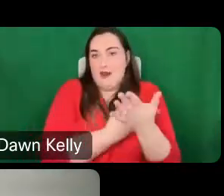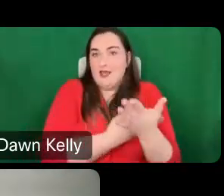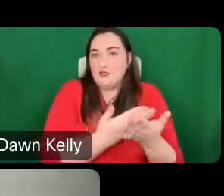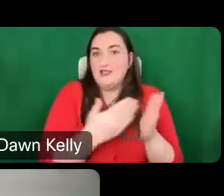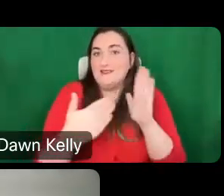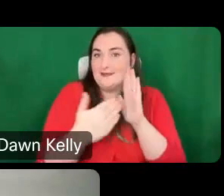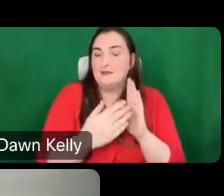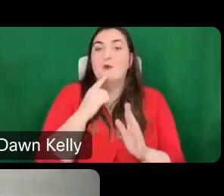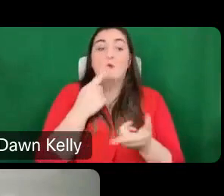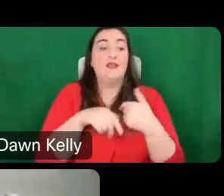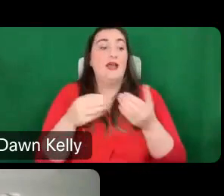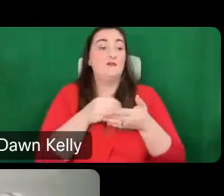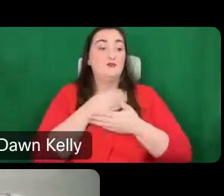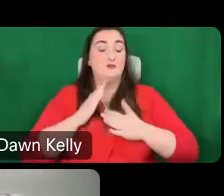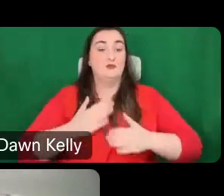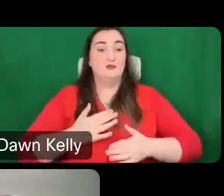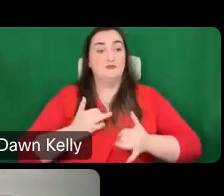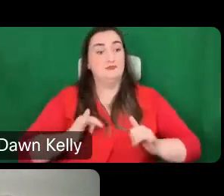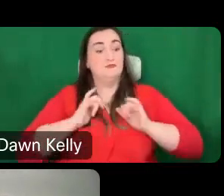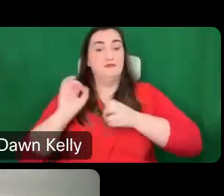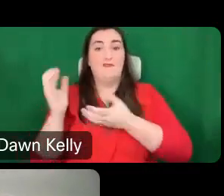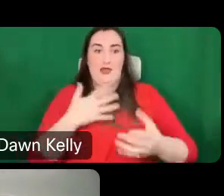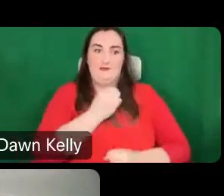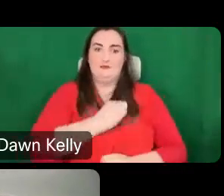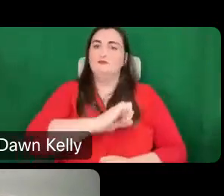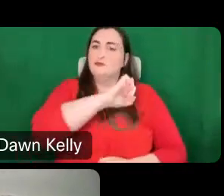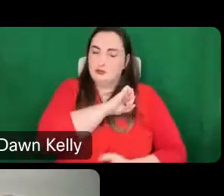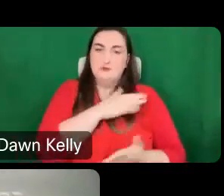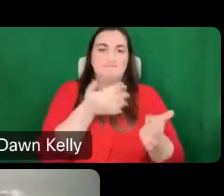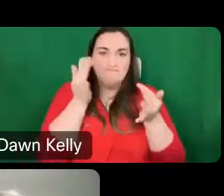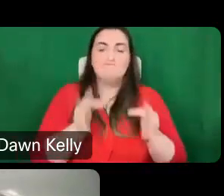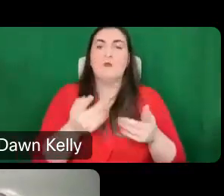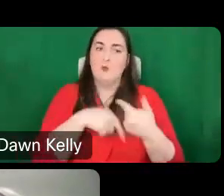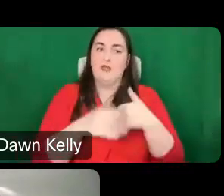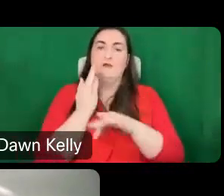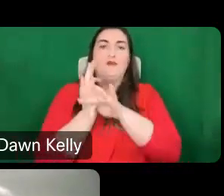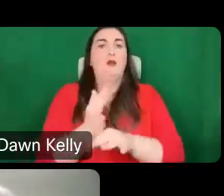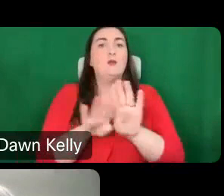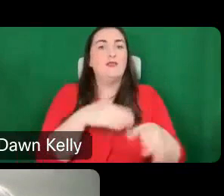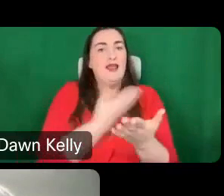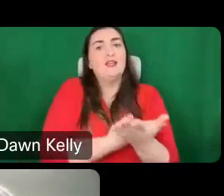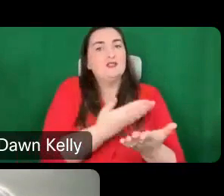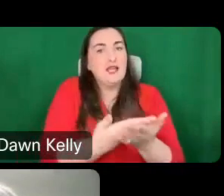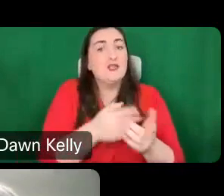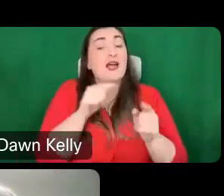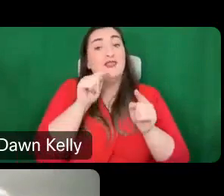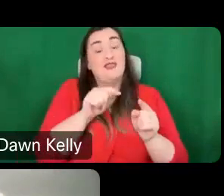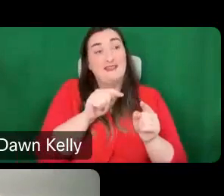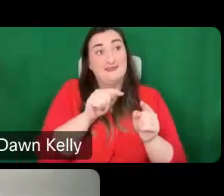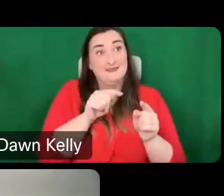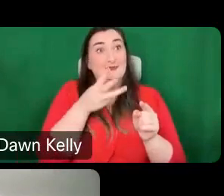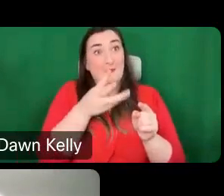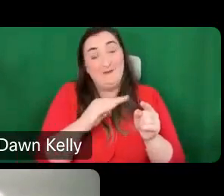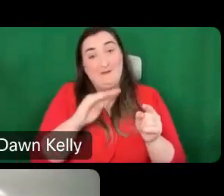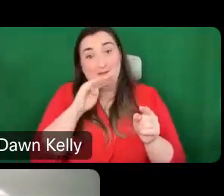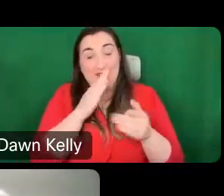we have to be able to provide assurance that within the services we're complying with legislation. And that inevitably will